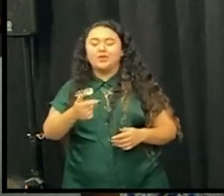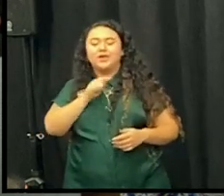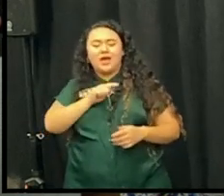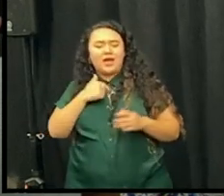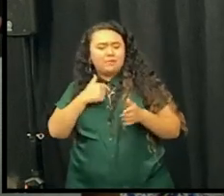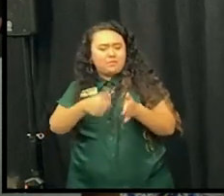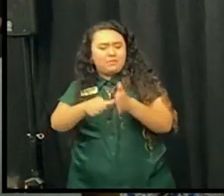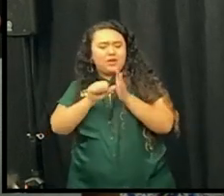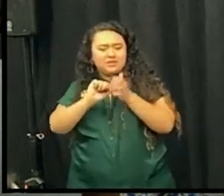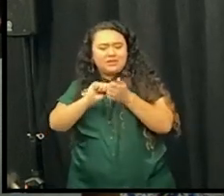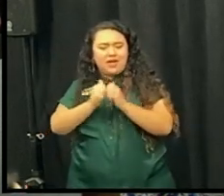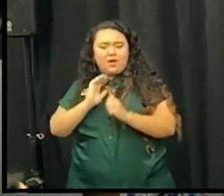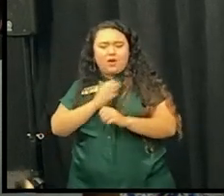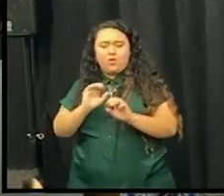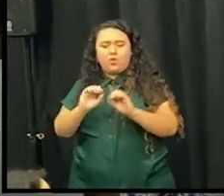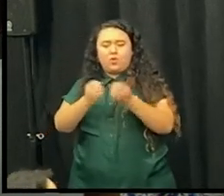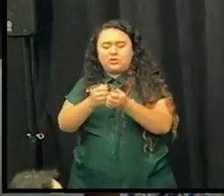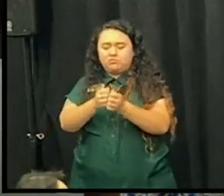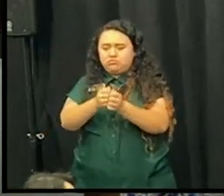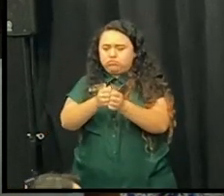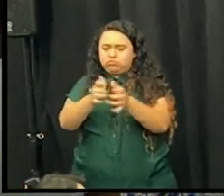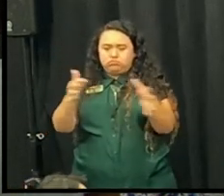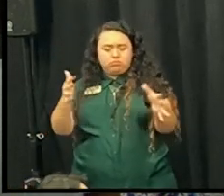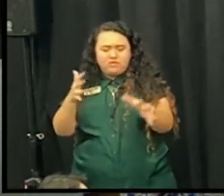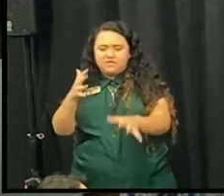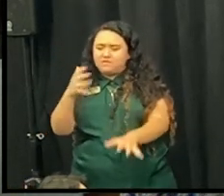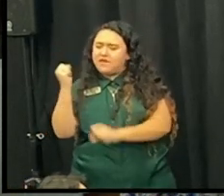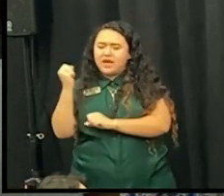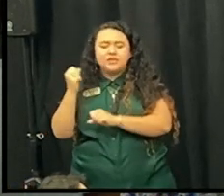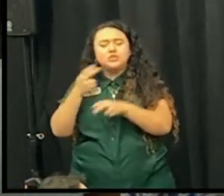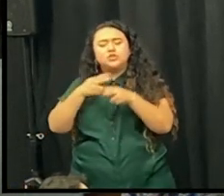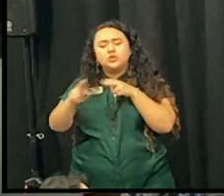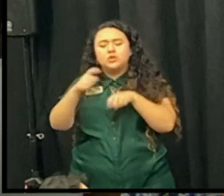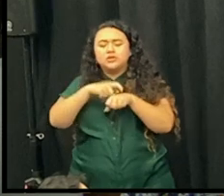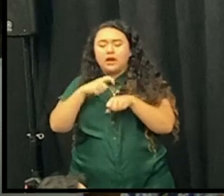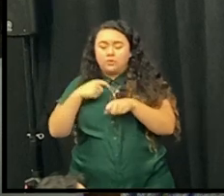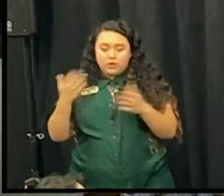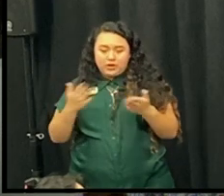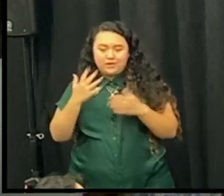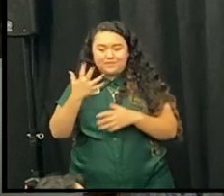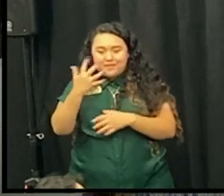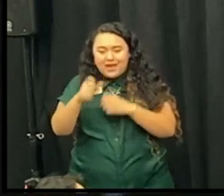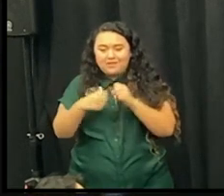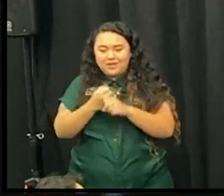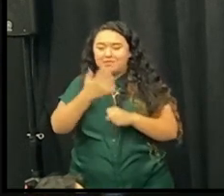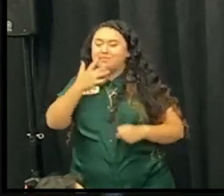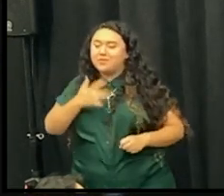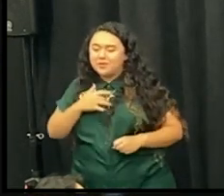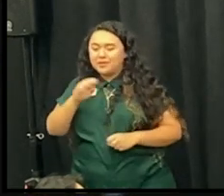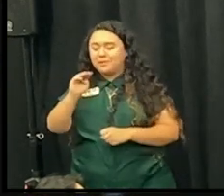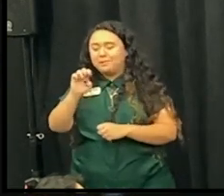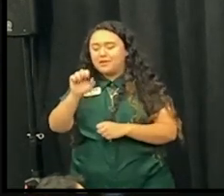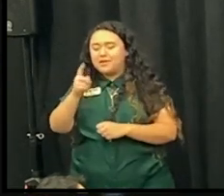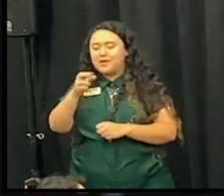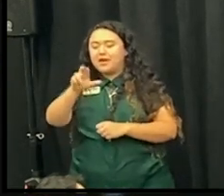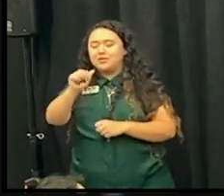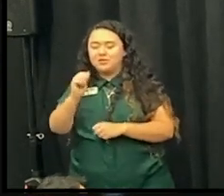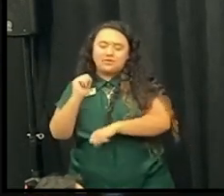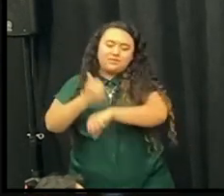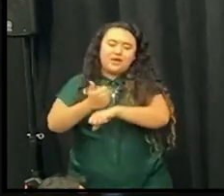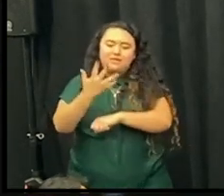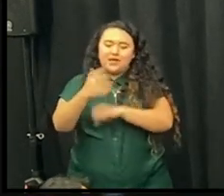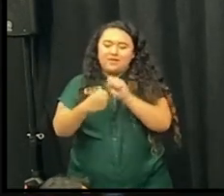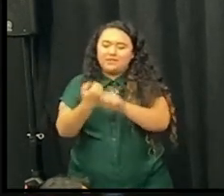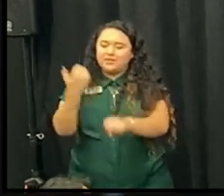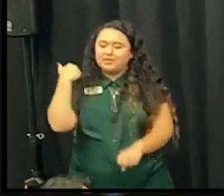way the organization's grown too so quickly in such a short amount of time. We're actually here because this is the five-year birthday of Maestra. We were founded 5 years ago.